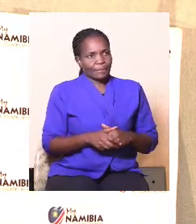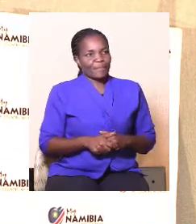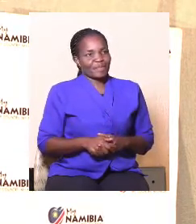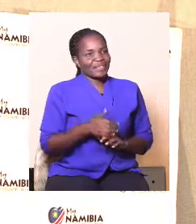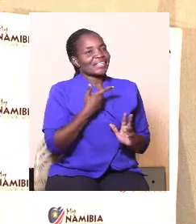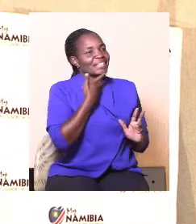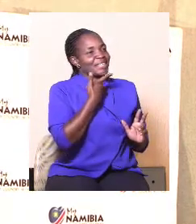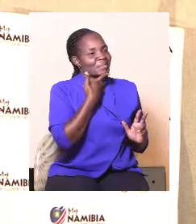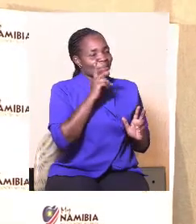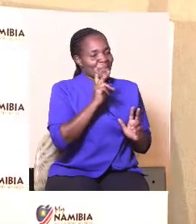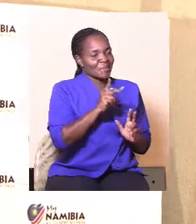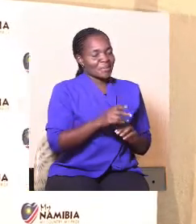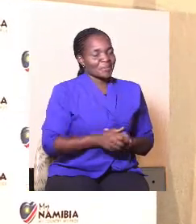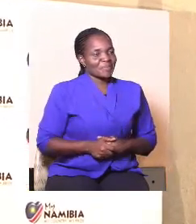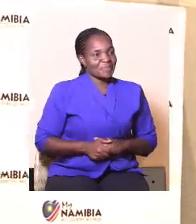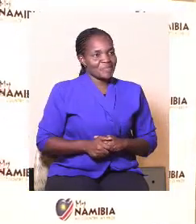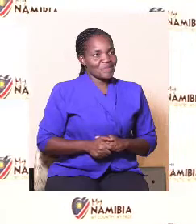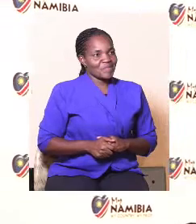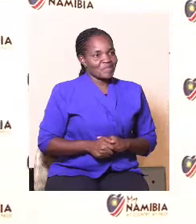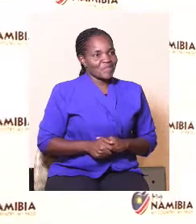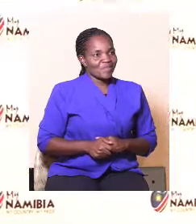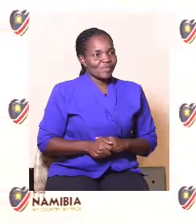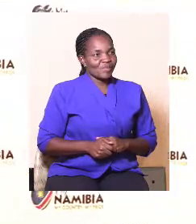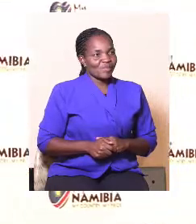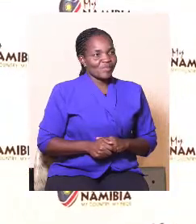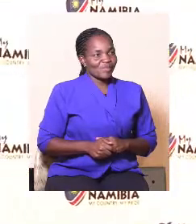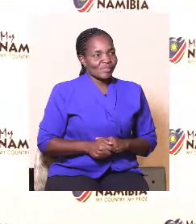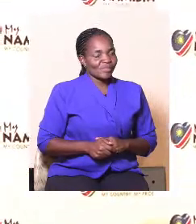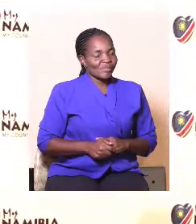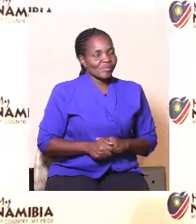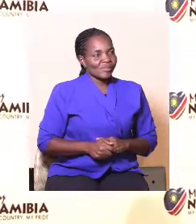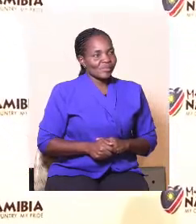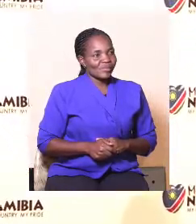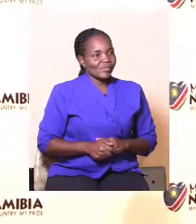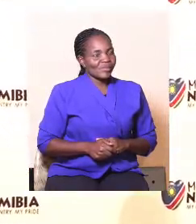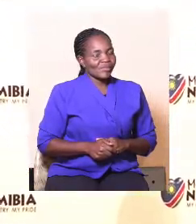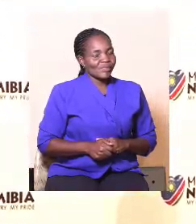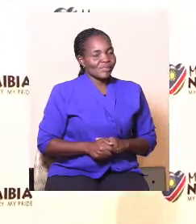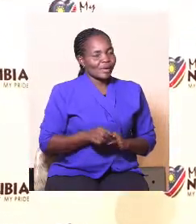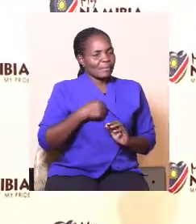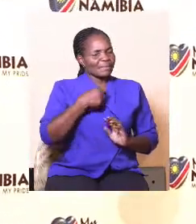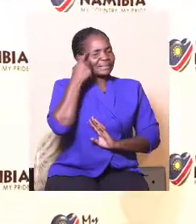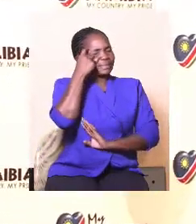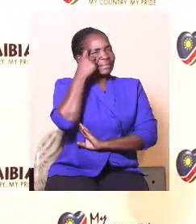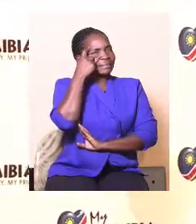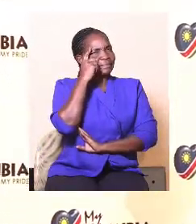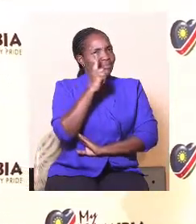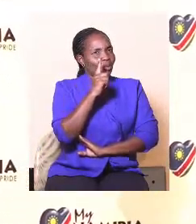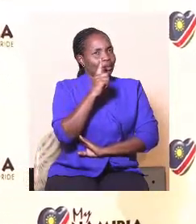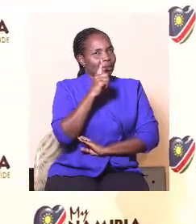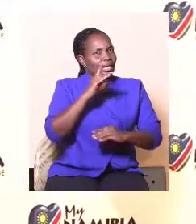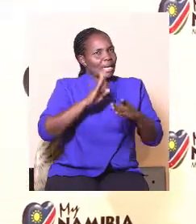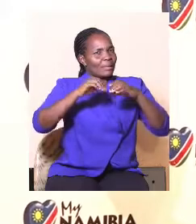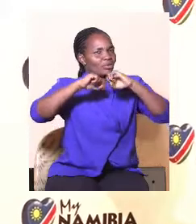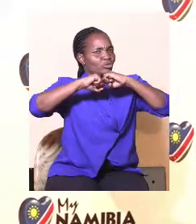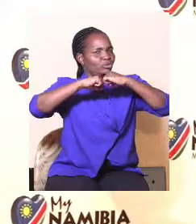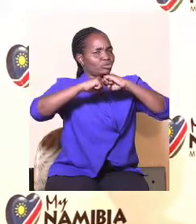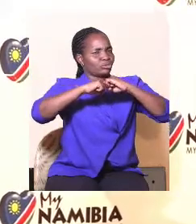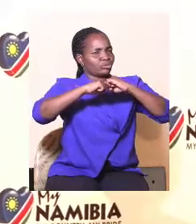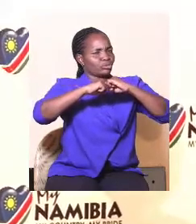Thank you very much, Honorable Deputy Minister, and through my Minister. I think another challenge that we might be